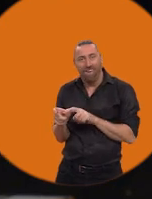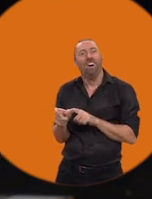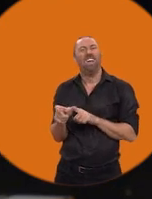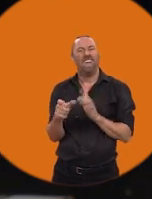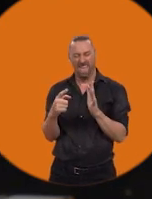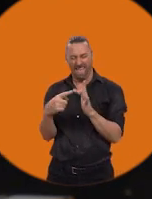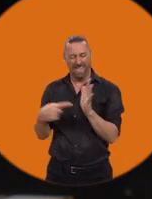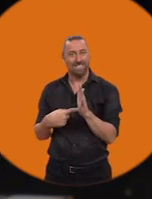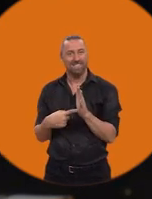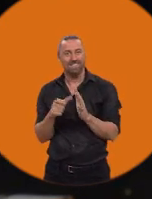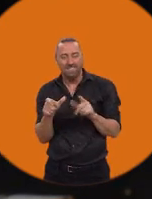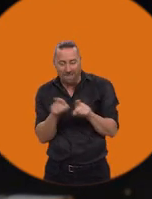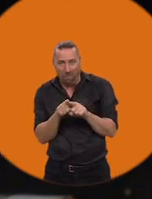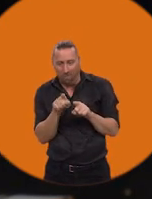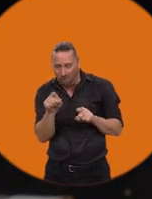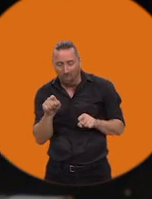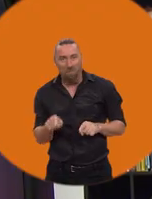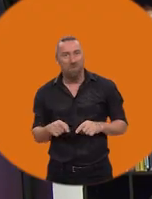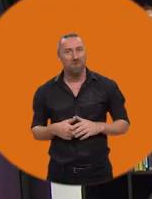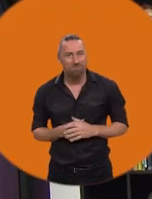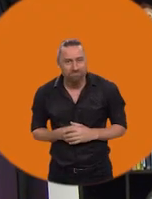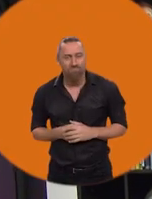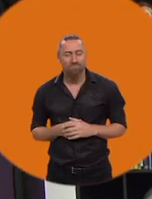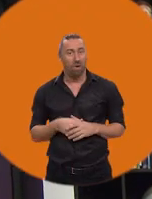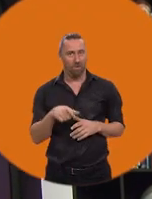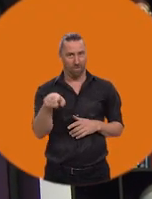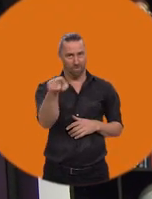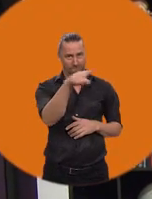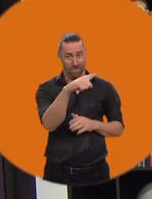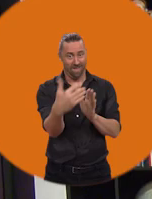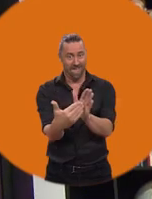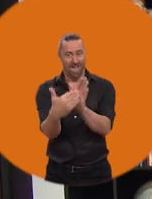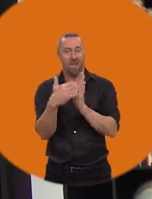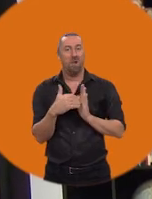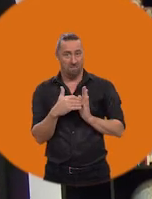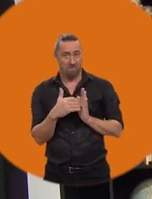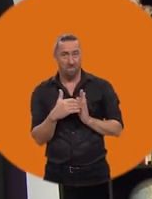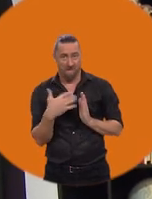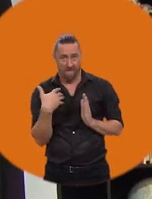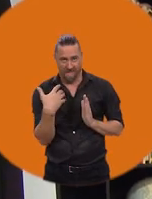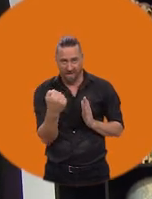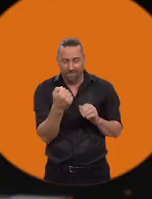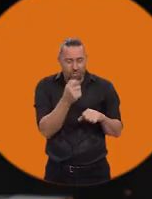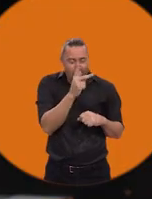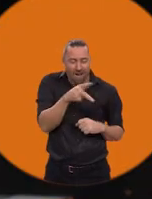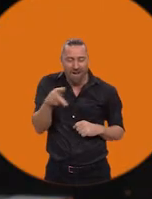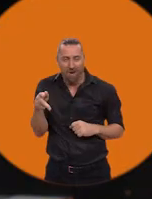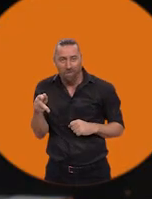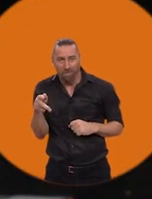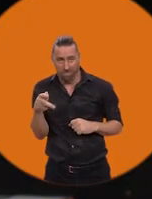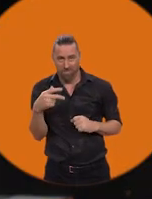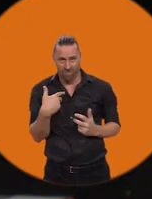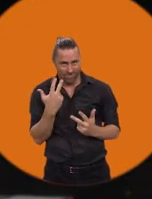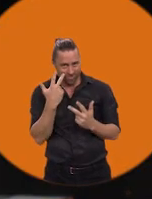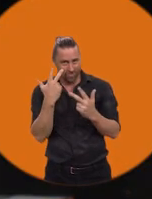It is the rhyme in those two words. I wonder if you can help me finish some of these rhymes with some